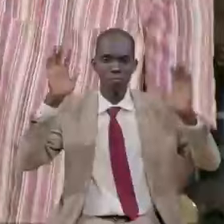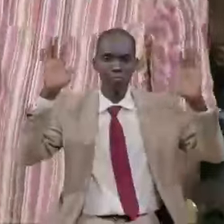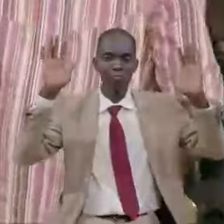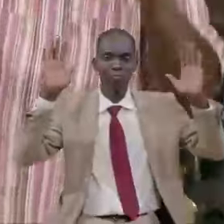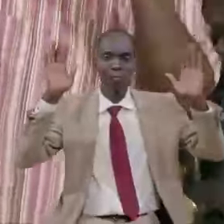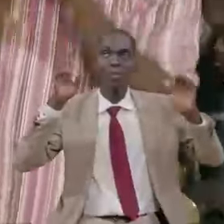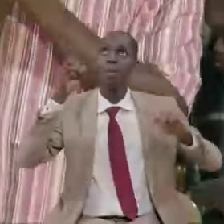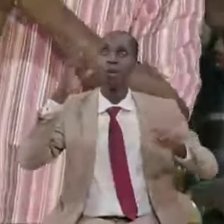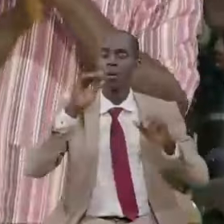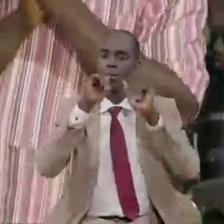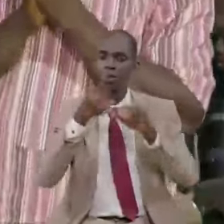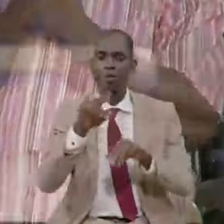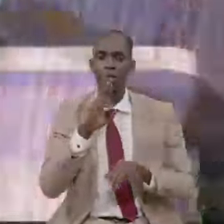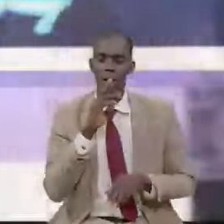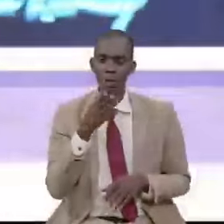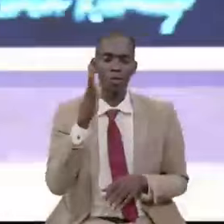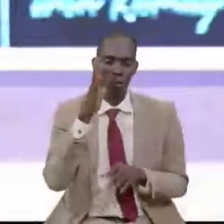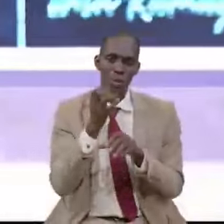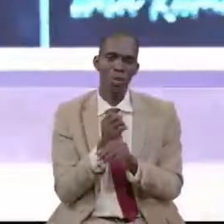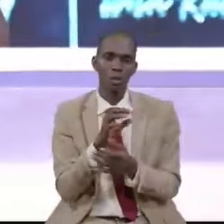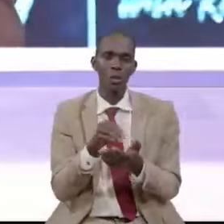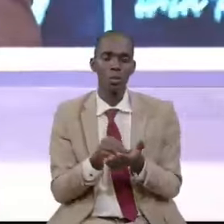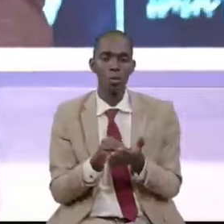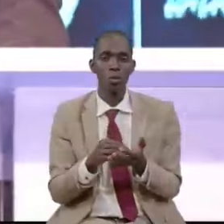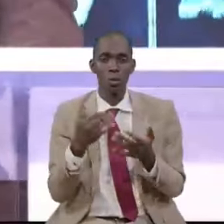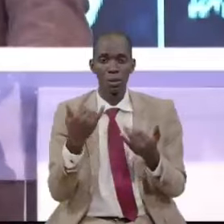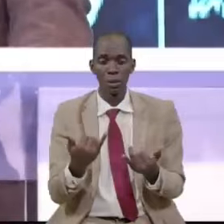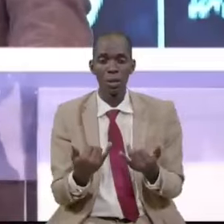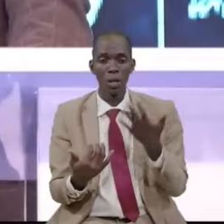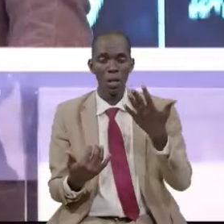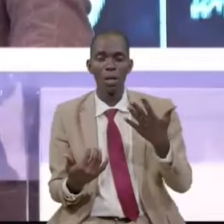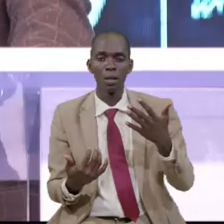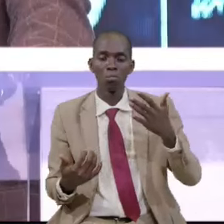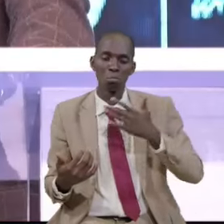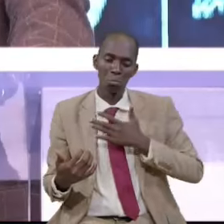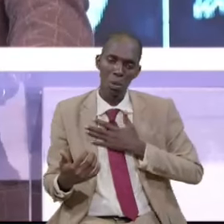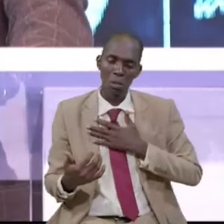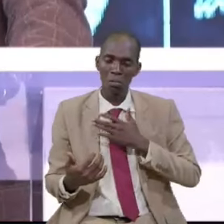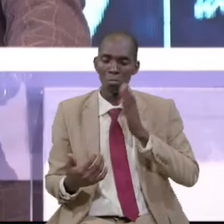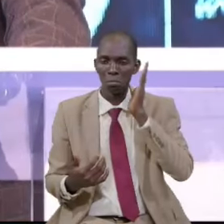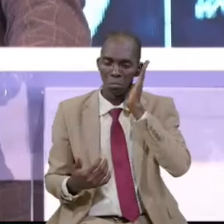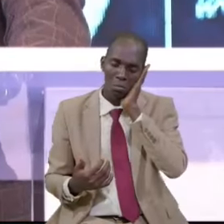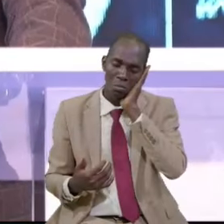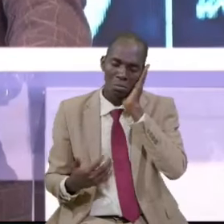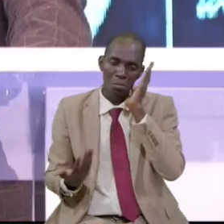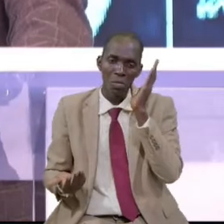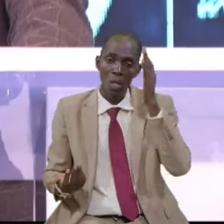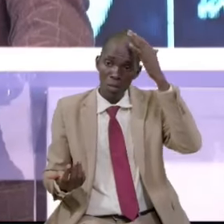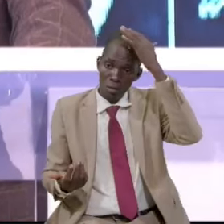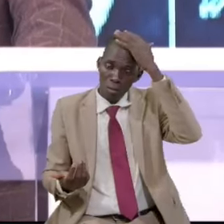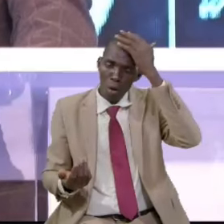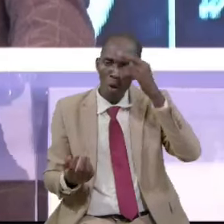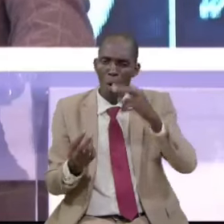it. Lay your hand on yourself and raise up the other hand. When you hear the